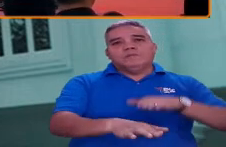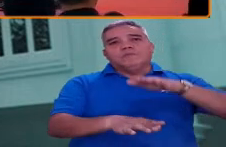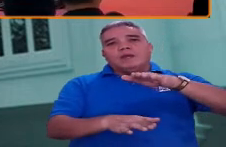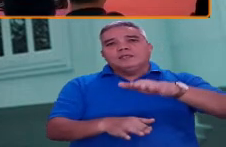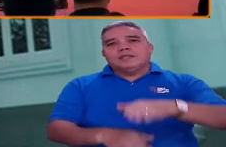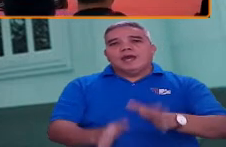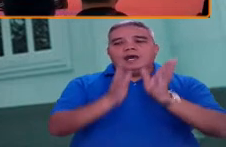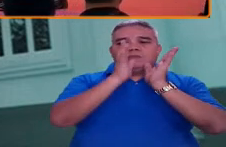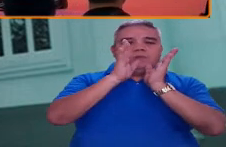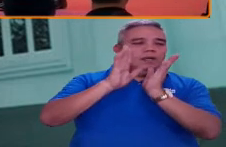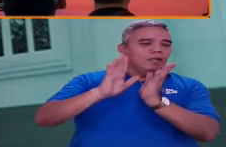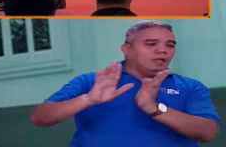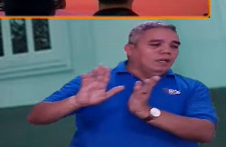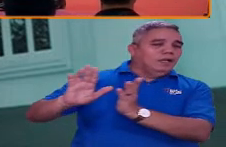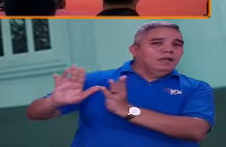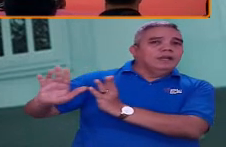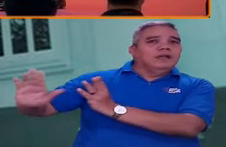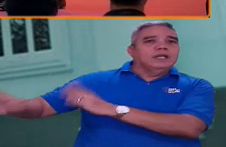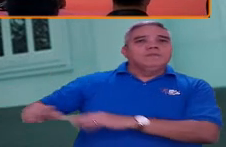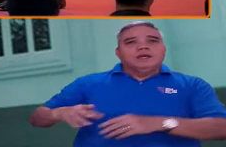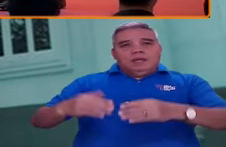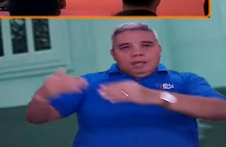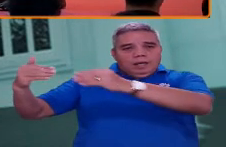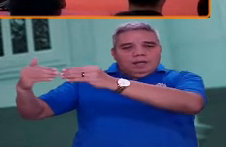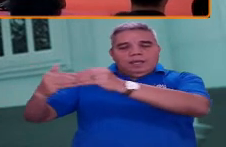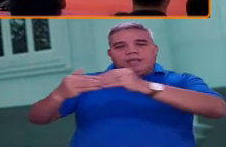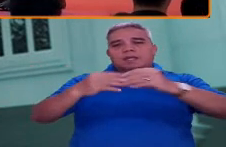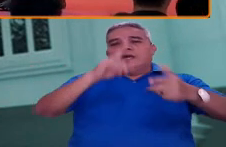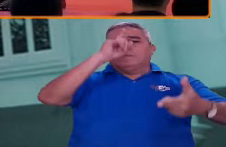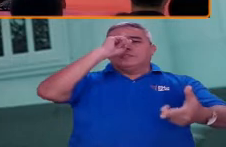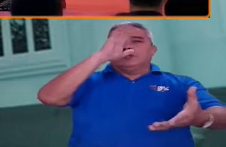May the footprints that